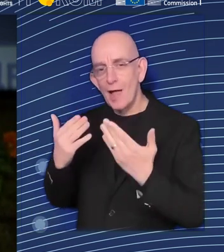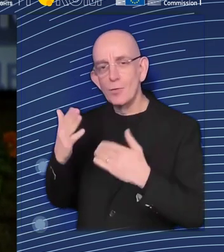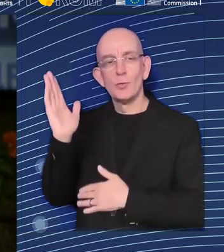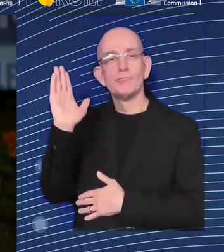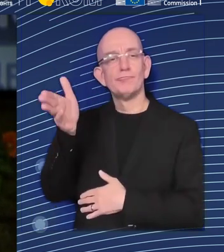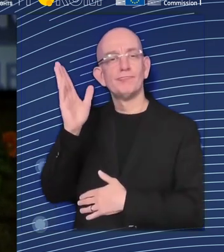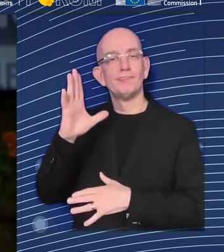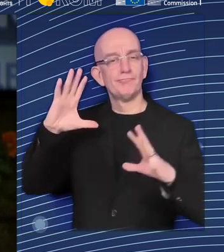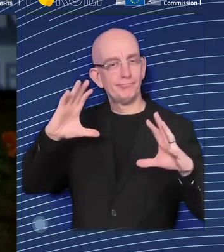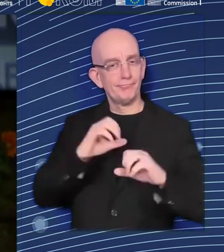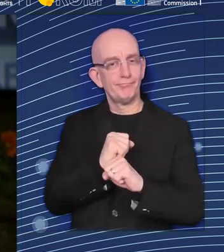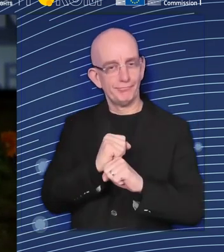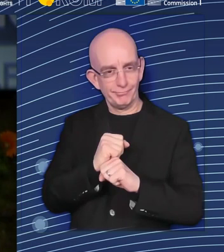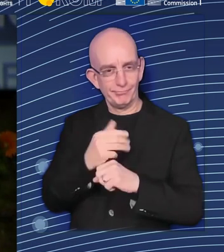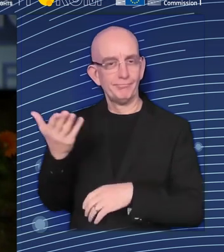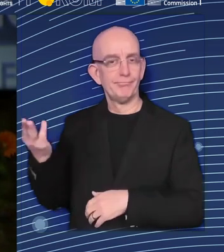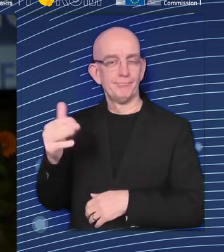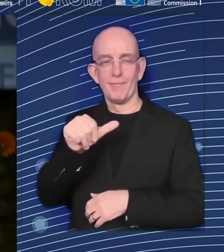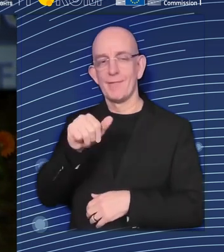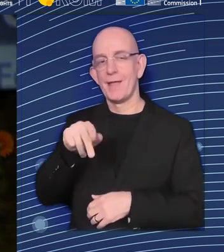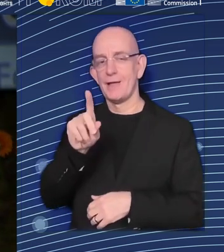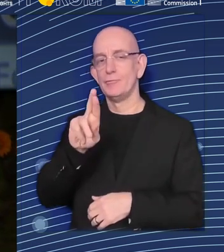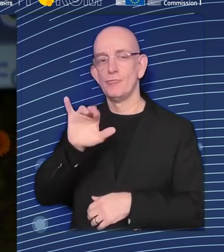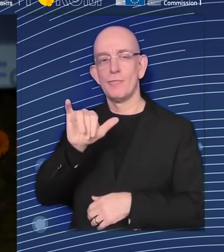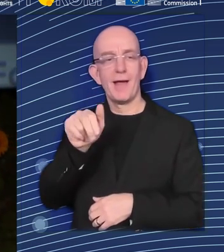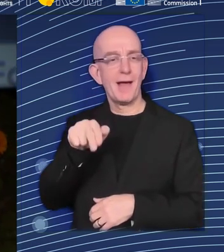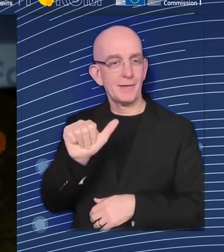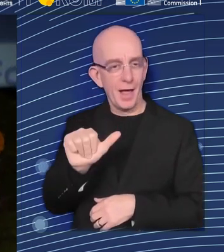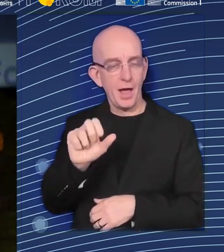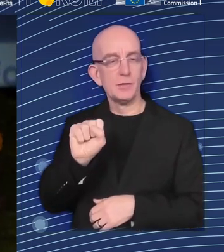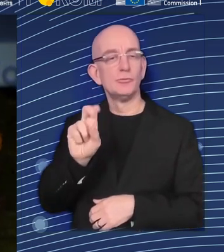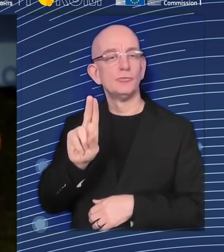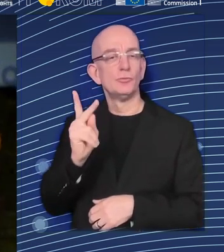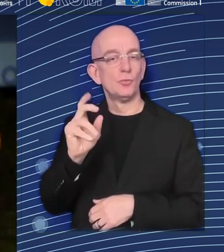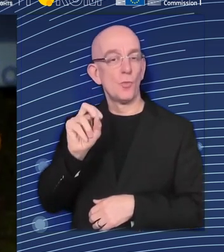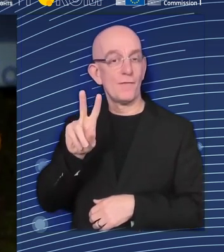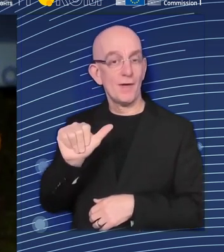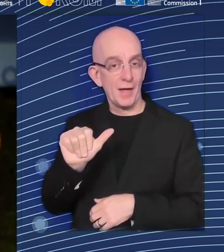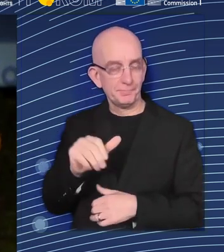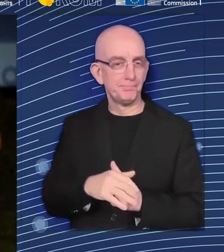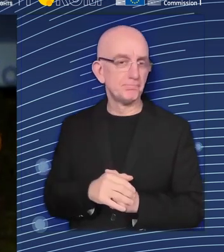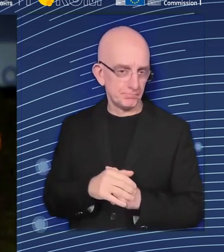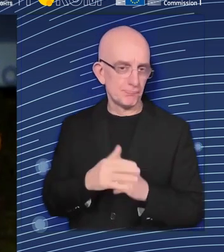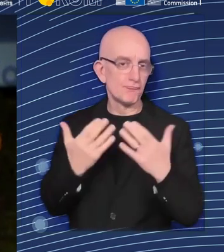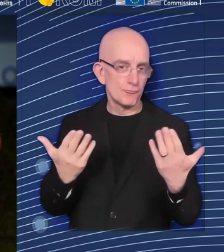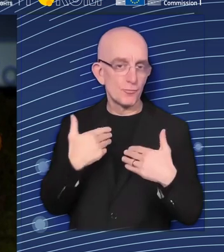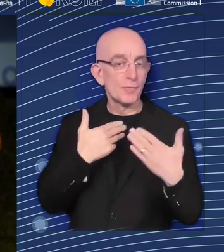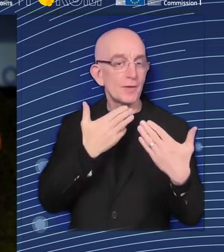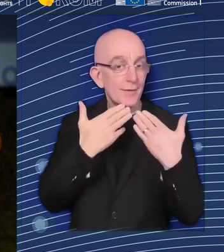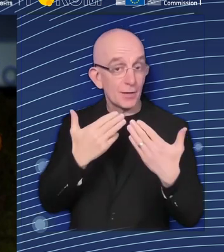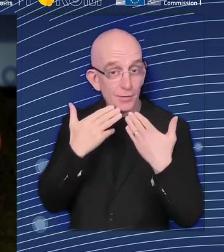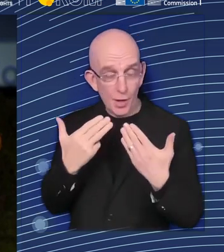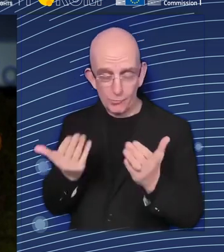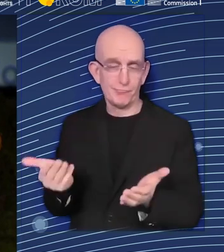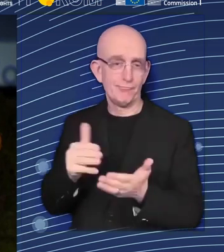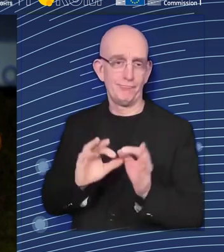I thank all the moderators, the interpreters, the velotypists, the sign language interpreters. I thank, of course, all the excellent speakers,